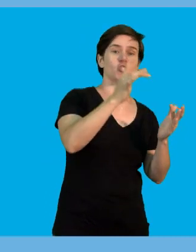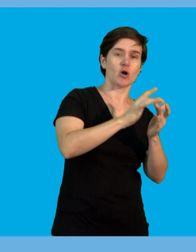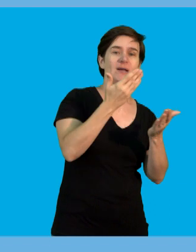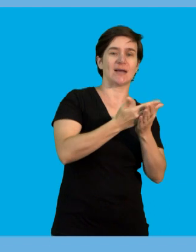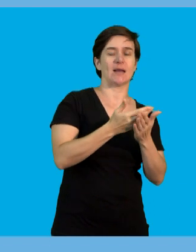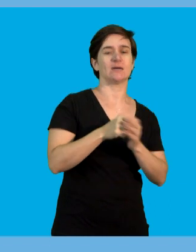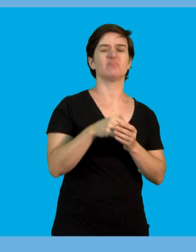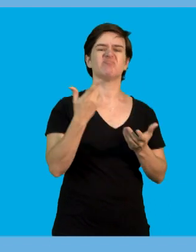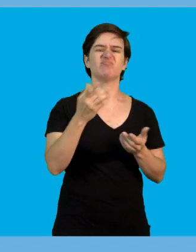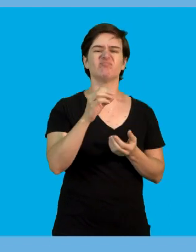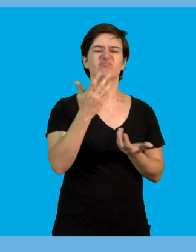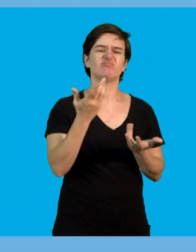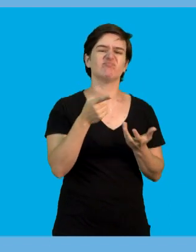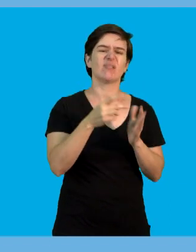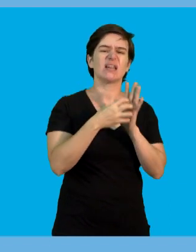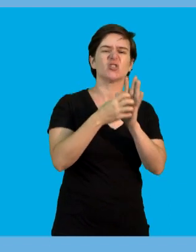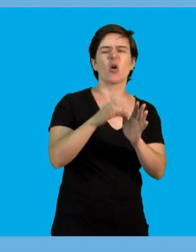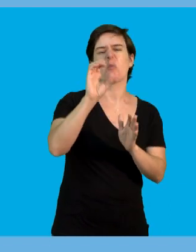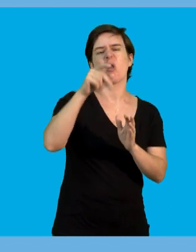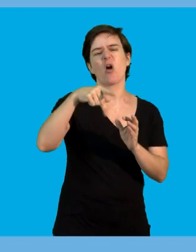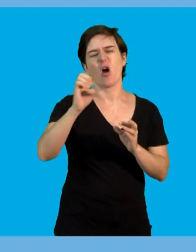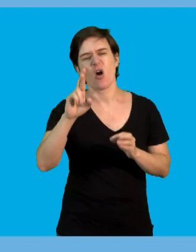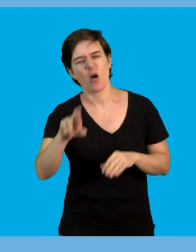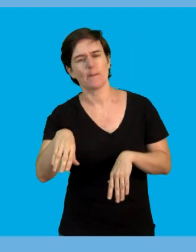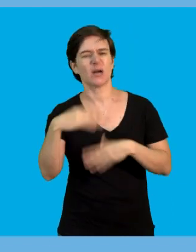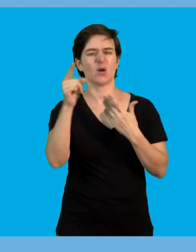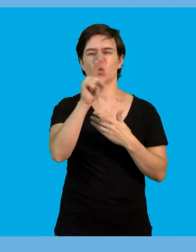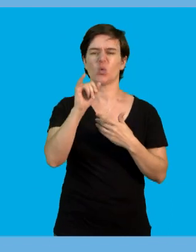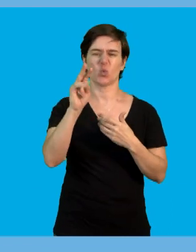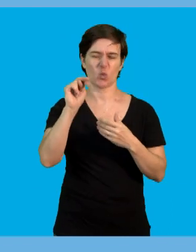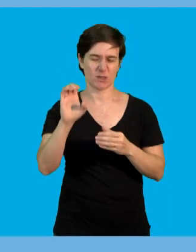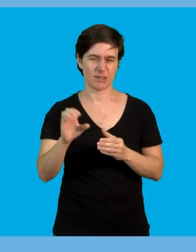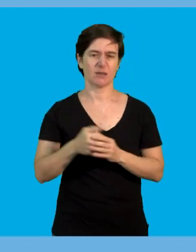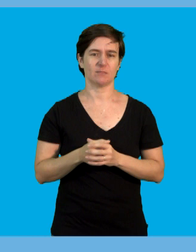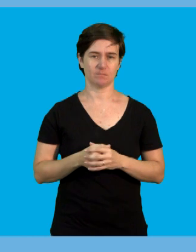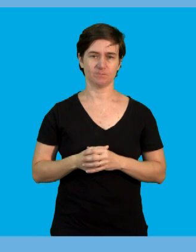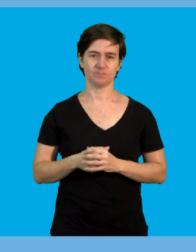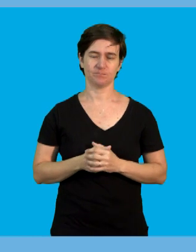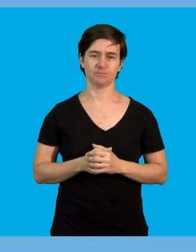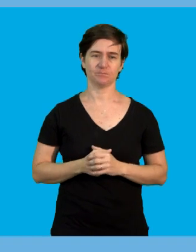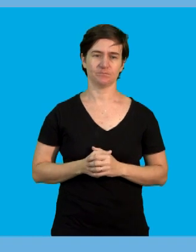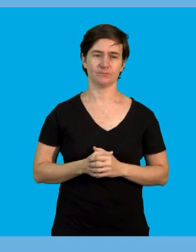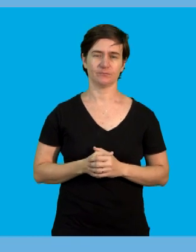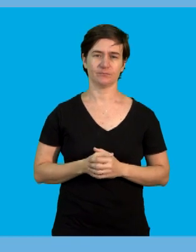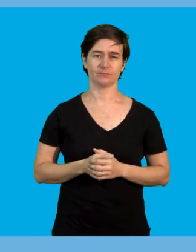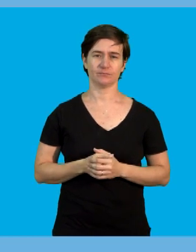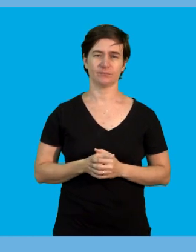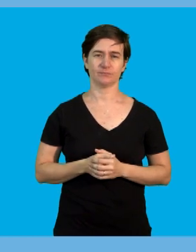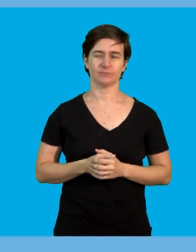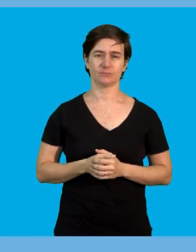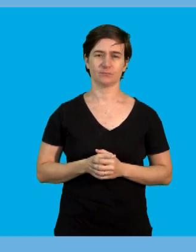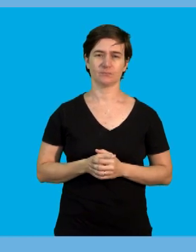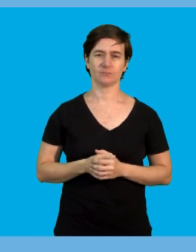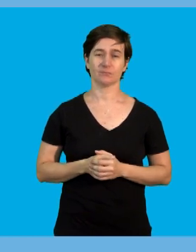a copper coin or iron nail, even in a lemon, or zinc or copper plates in a cell. Then